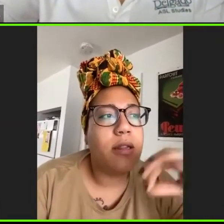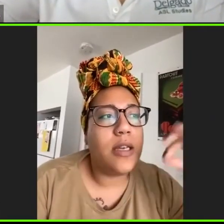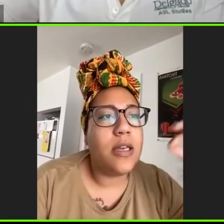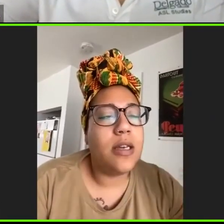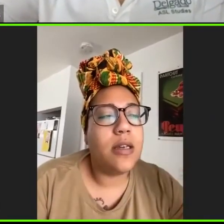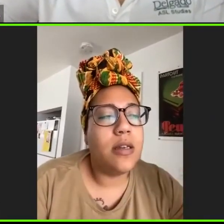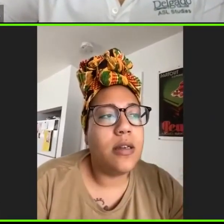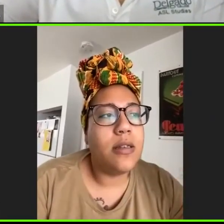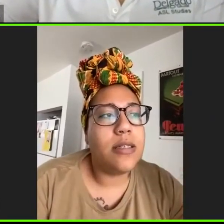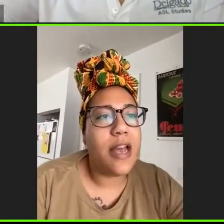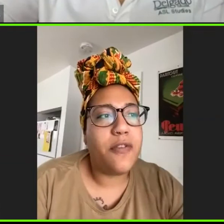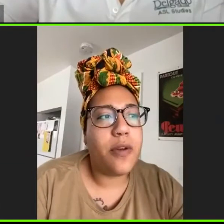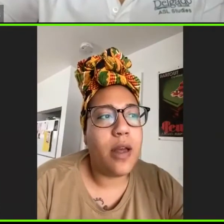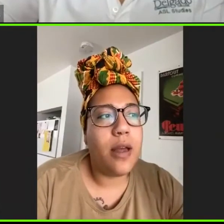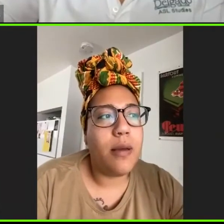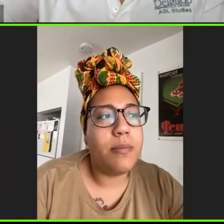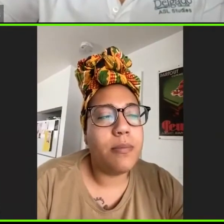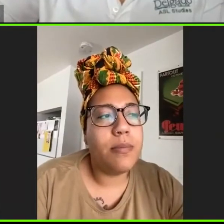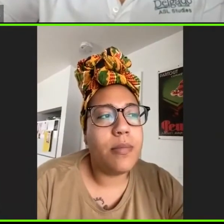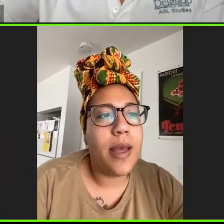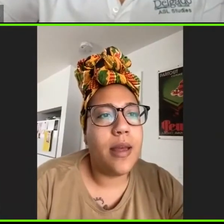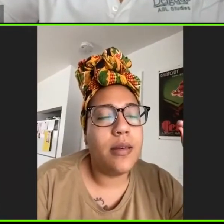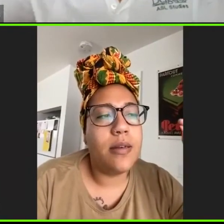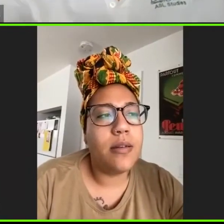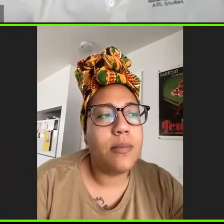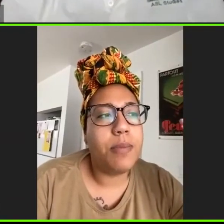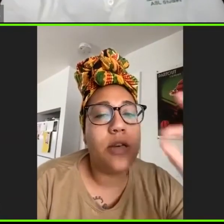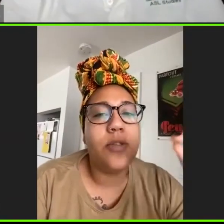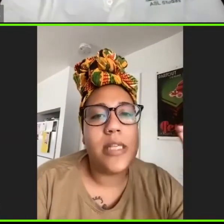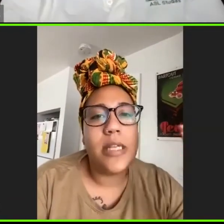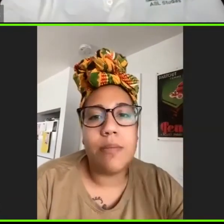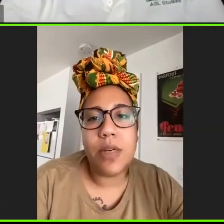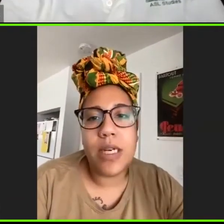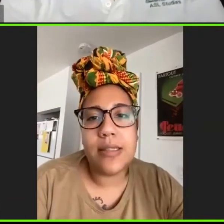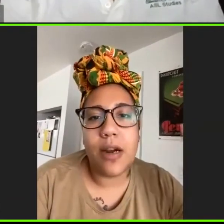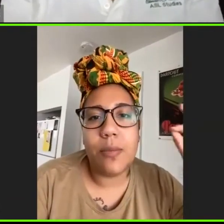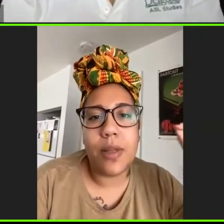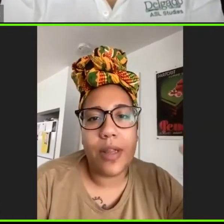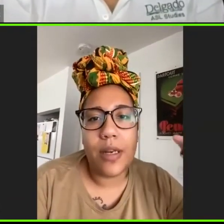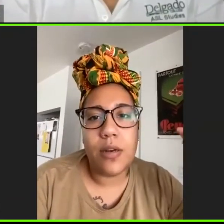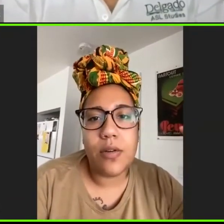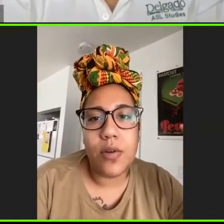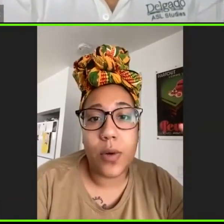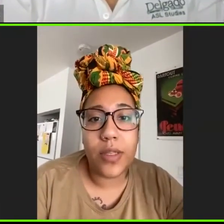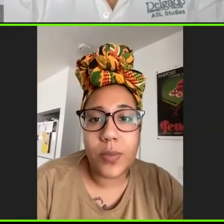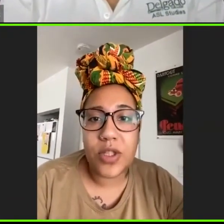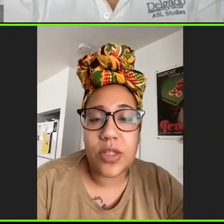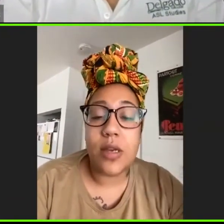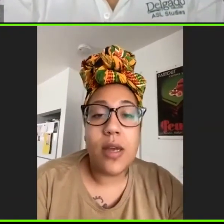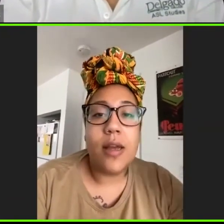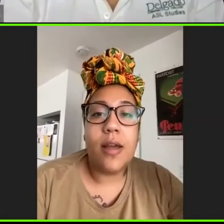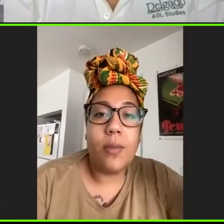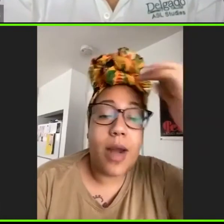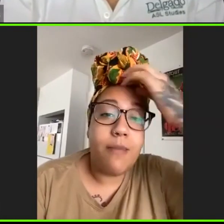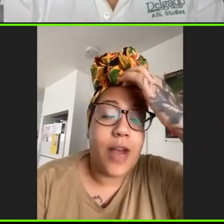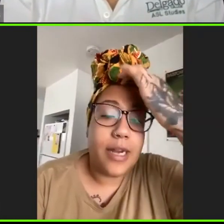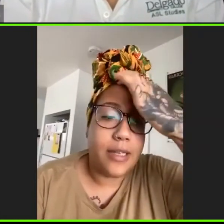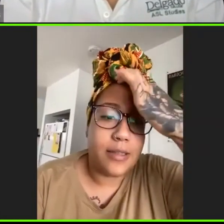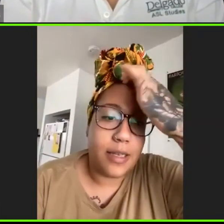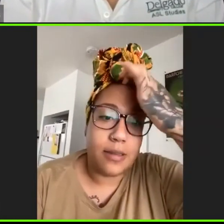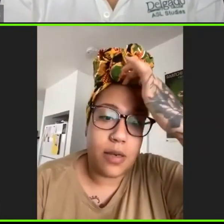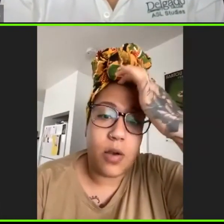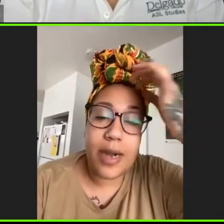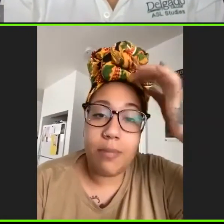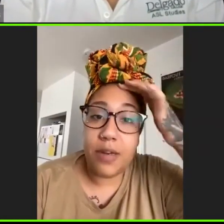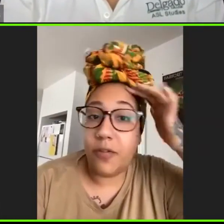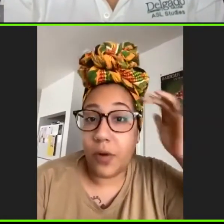specifically the deaf and POC communities that are within New Orleans, which is what I'm finding